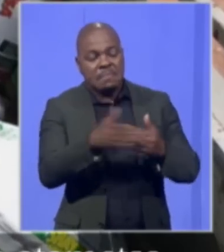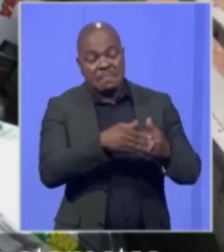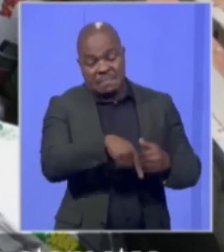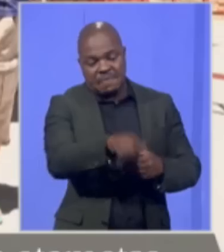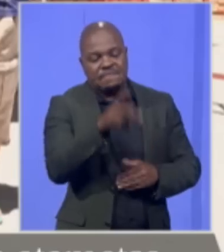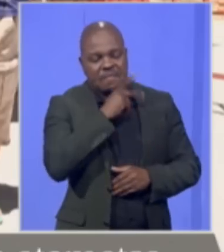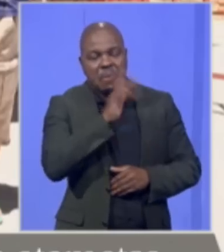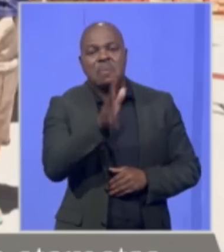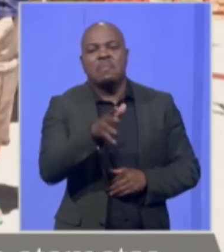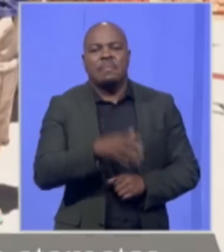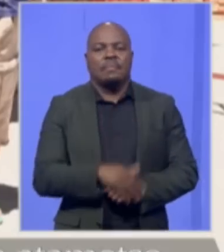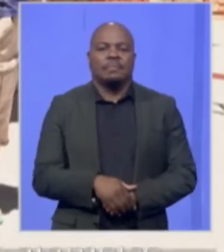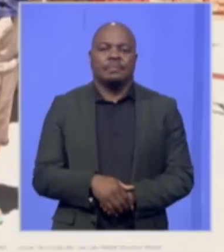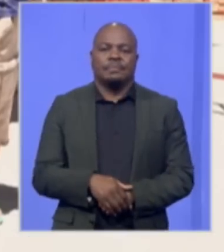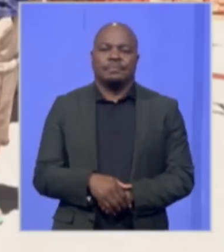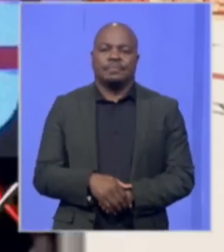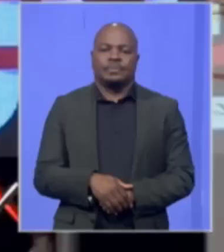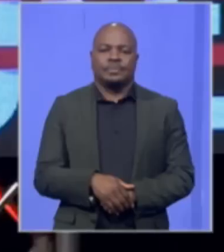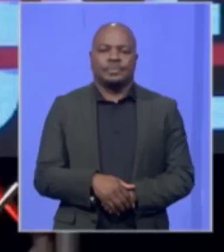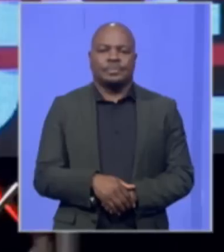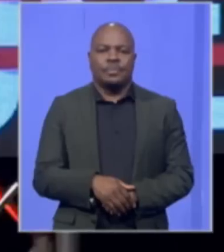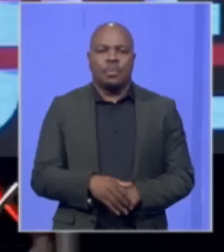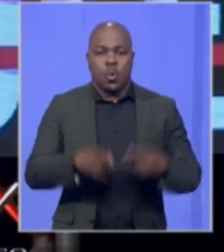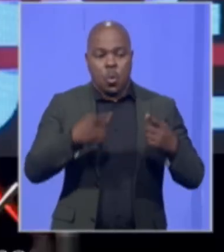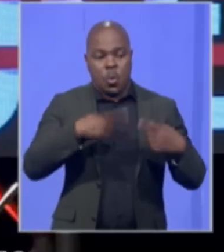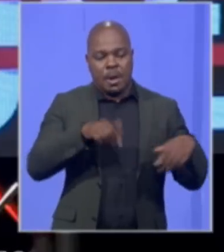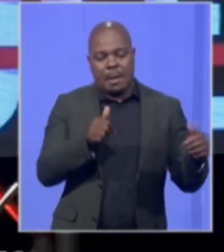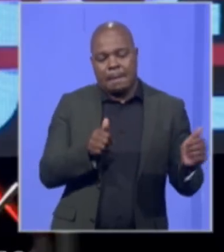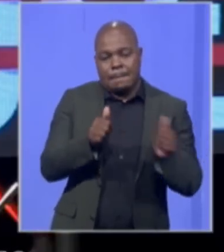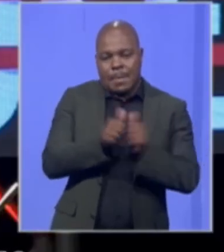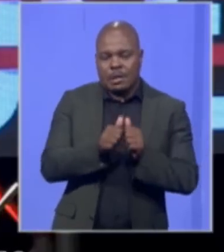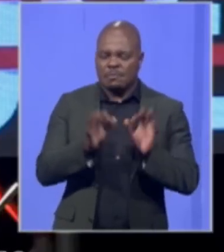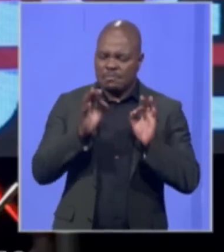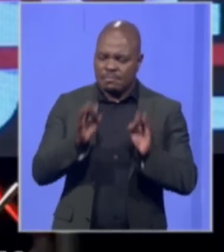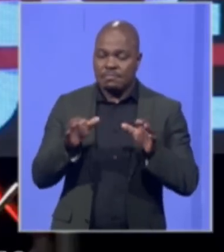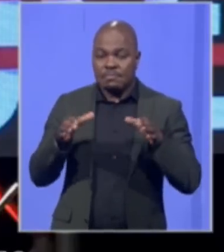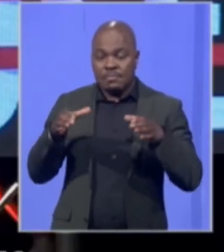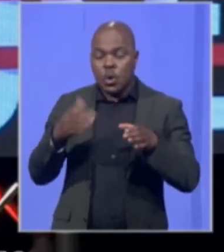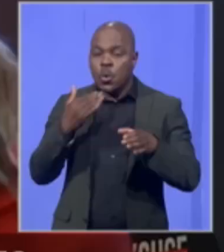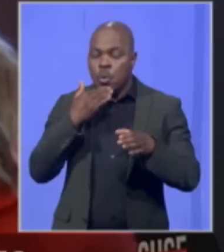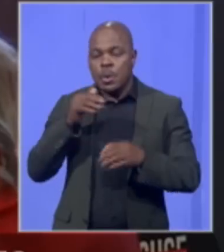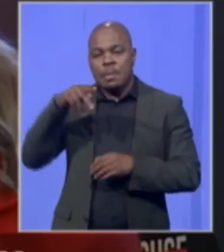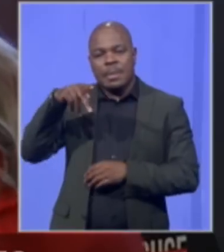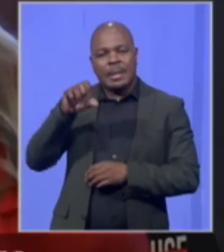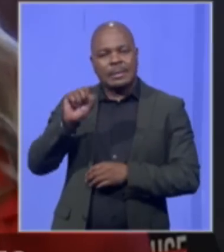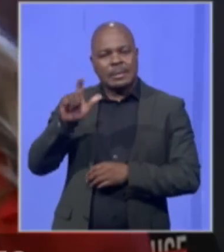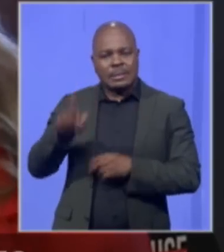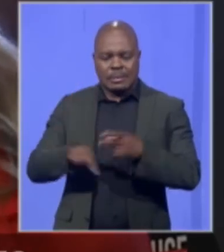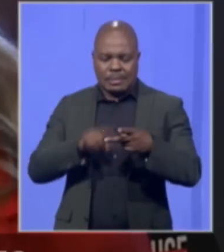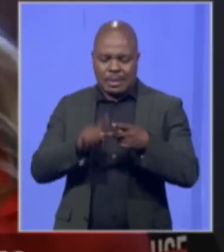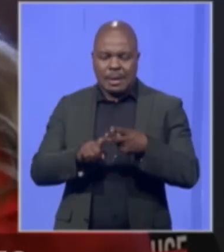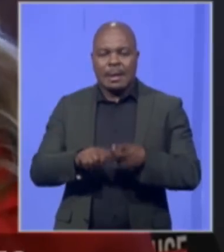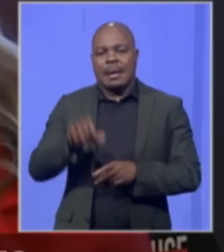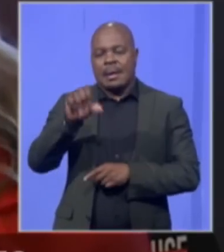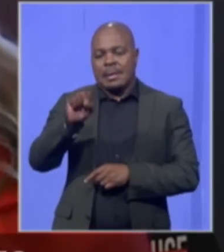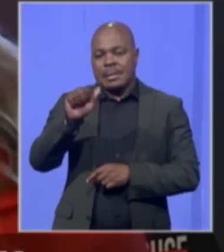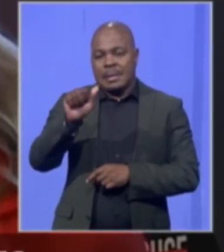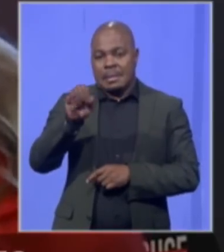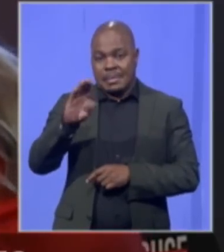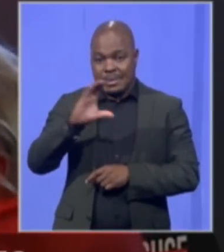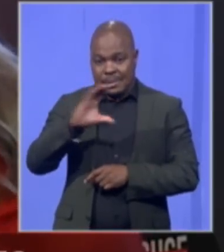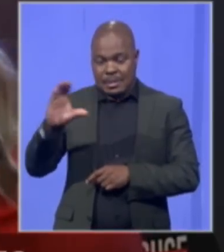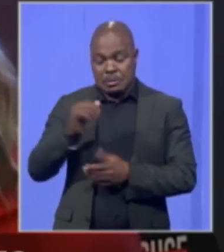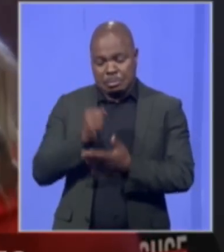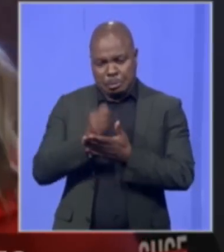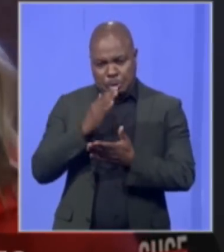Labohlano. We are now partnering very deliberately with the PSL and the SABC to make sure